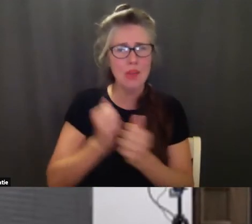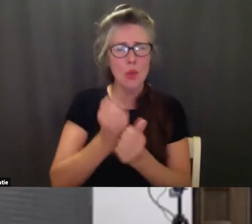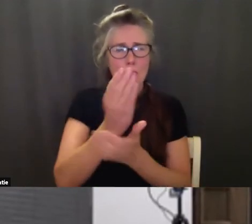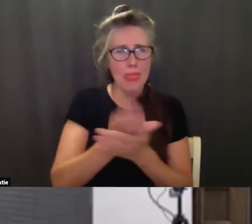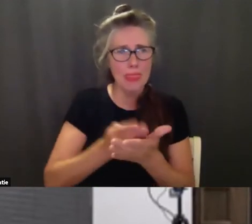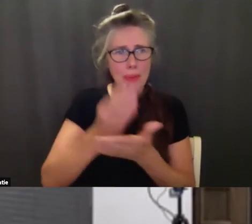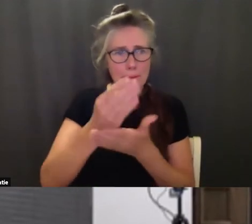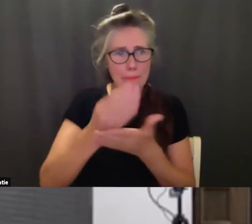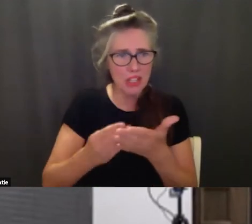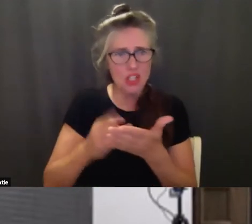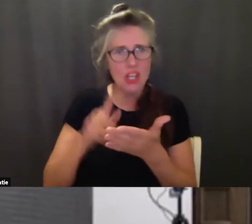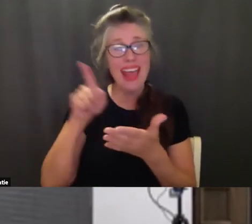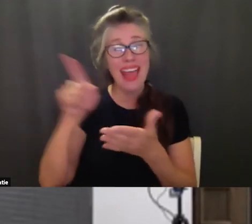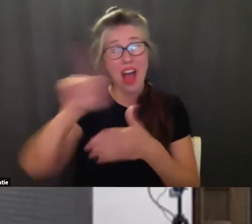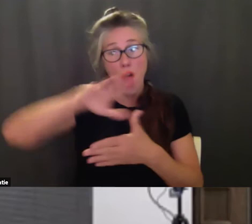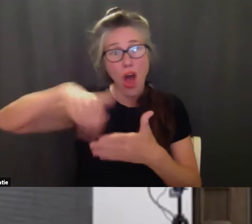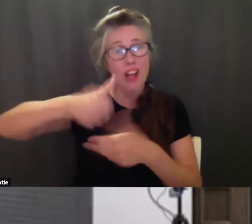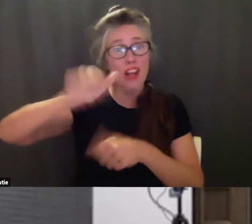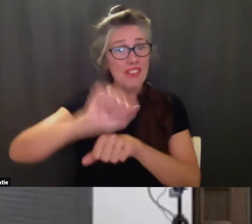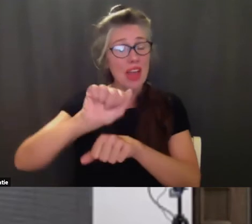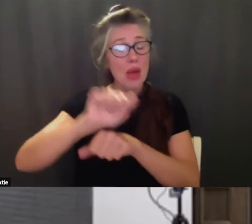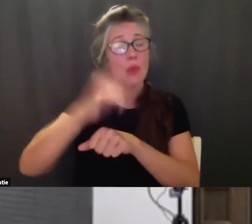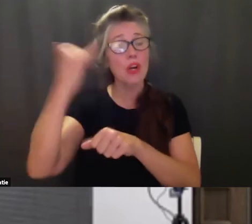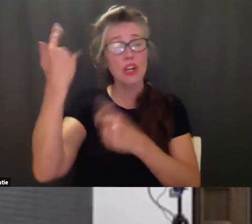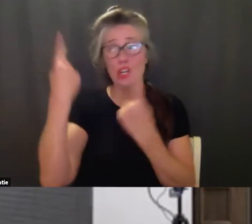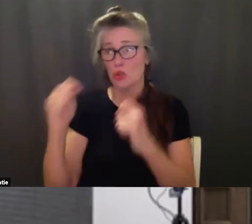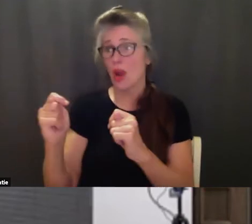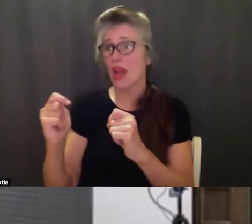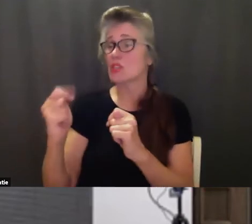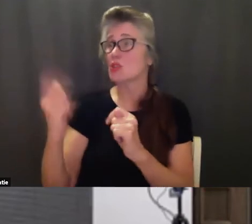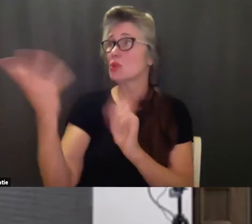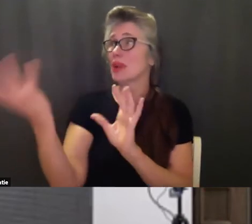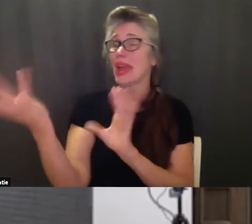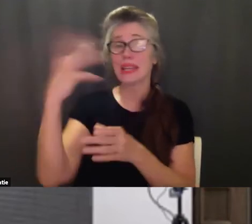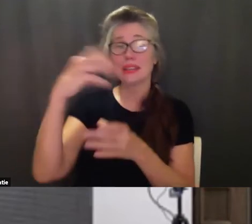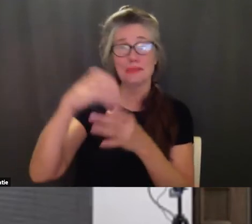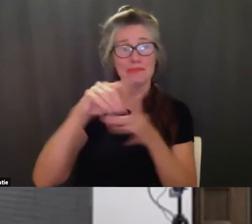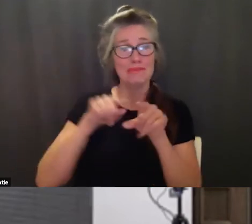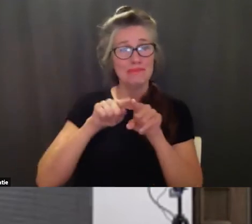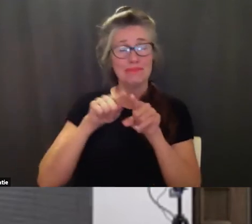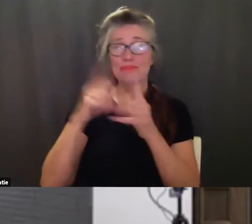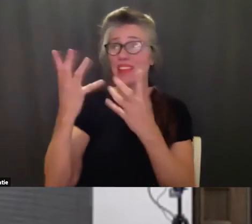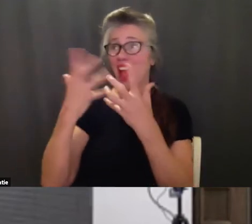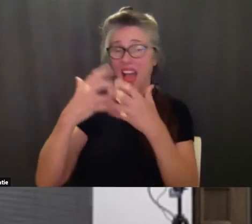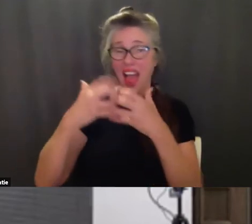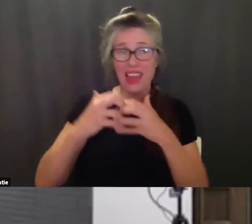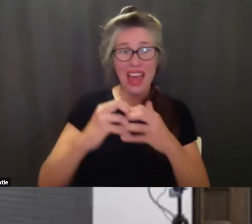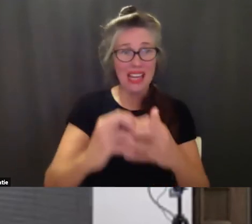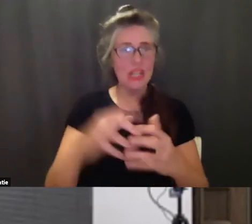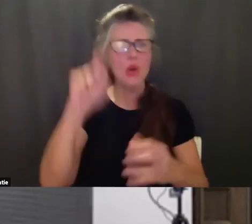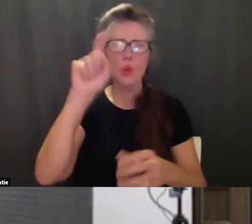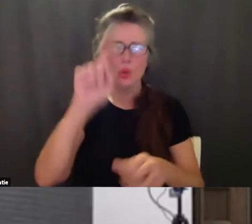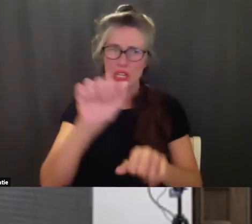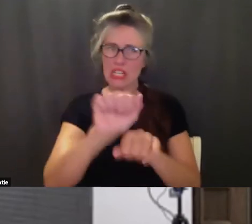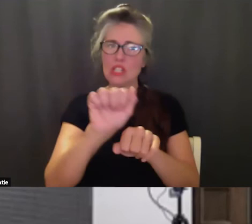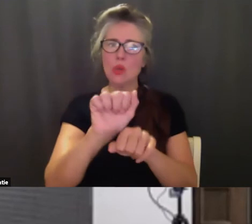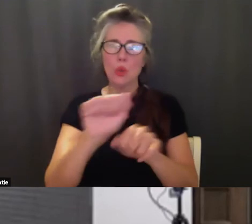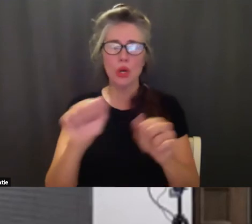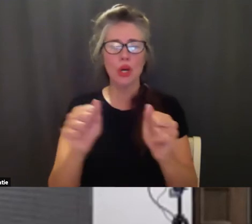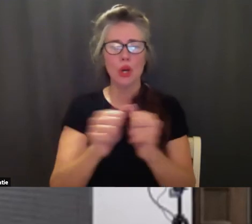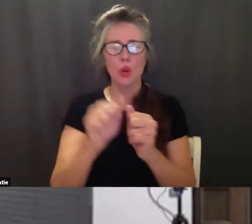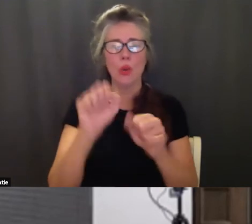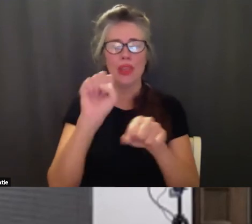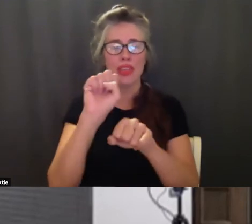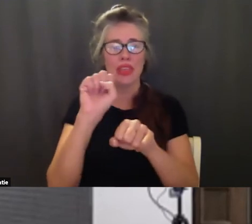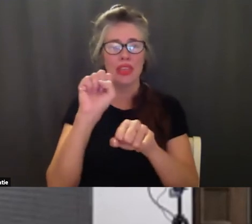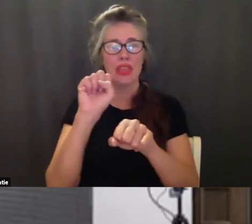of that work. And so we will need to work with employees who are impacted. We have done